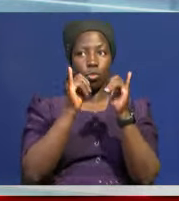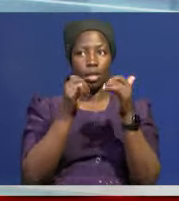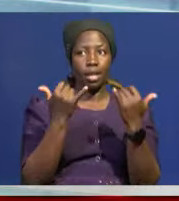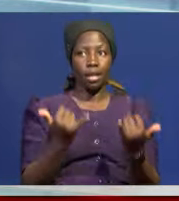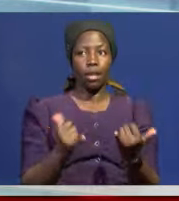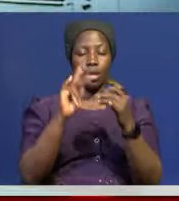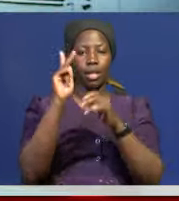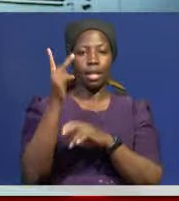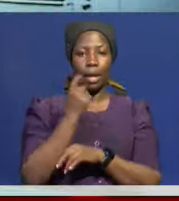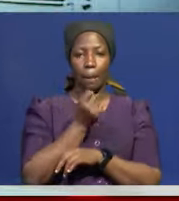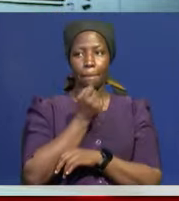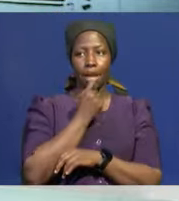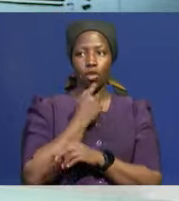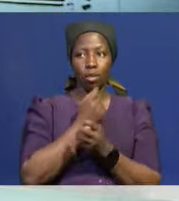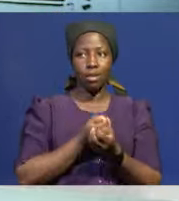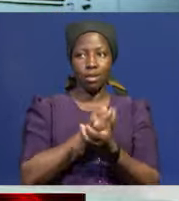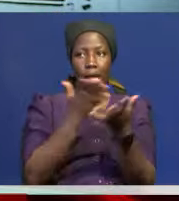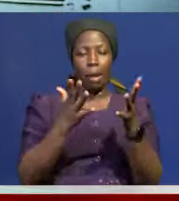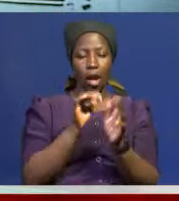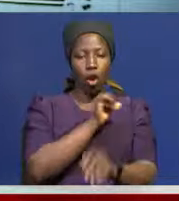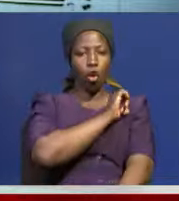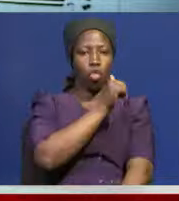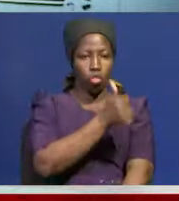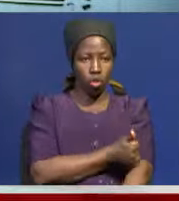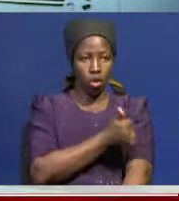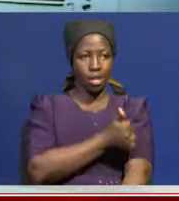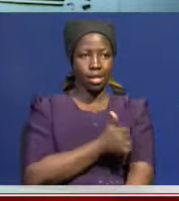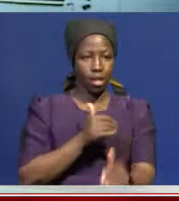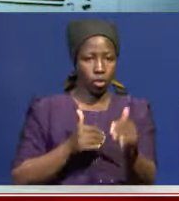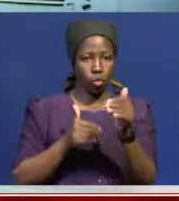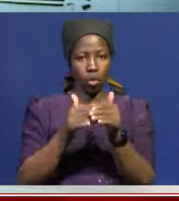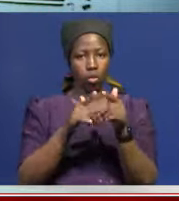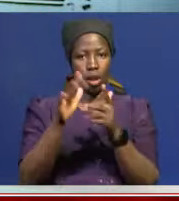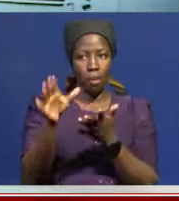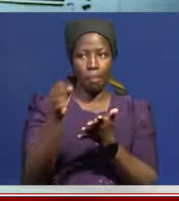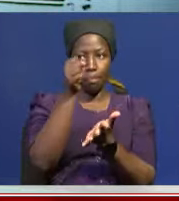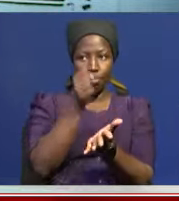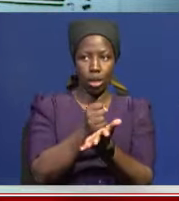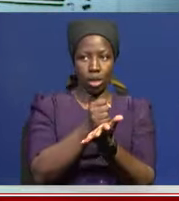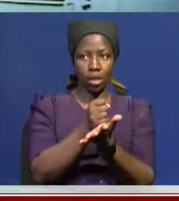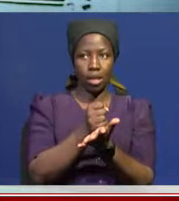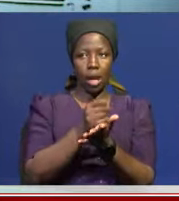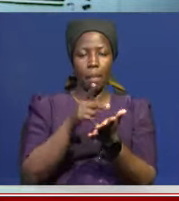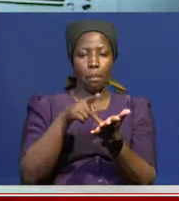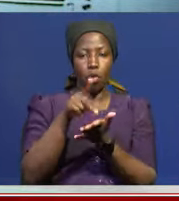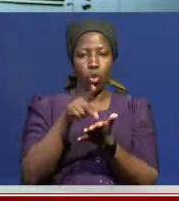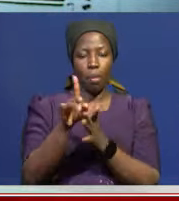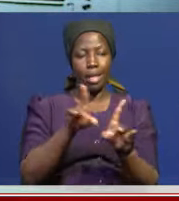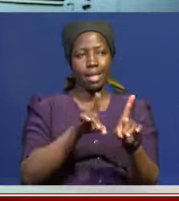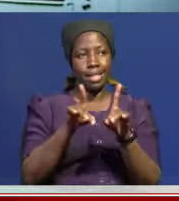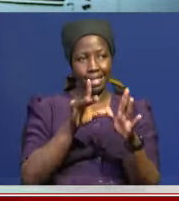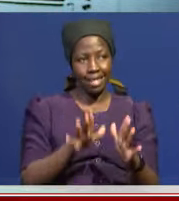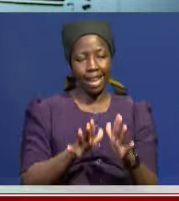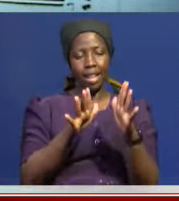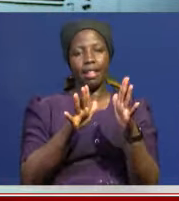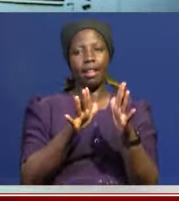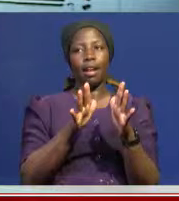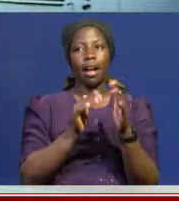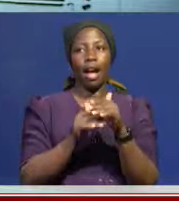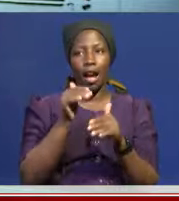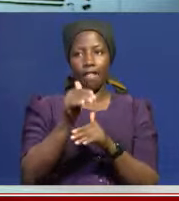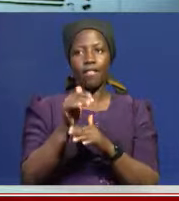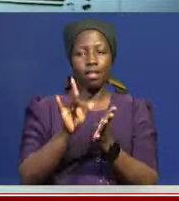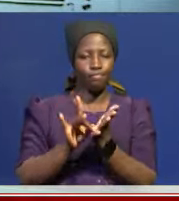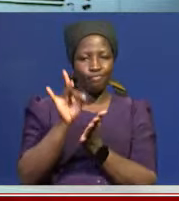Now the Kenya Medical Supplies Authority is inching closer to appointing a substantive procurement director after sending its